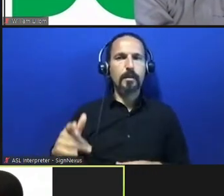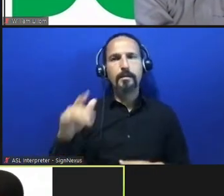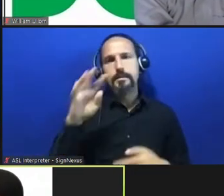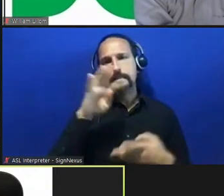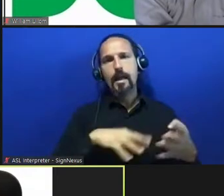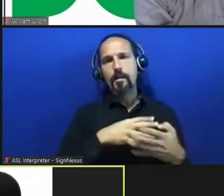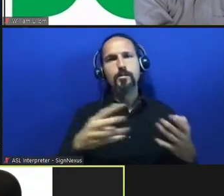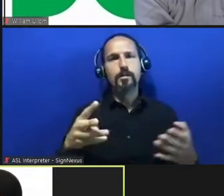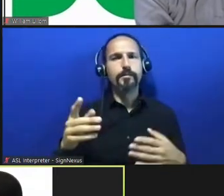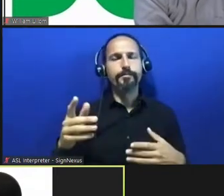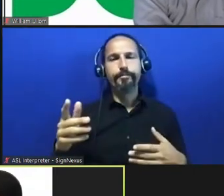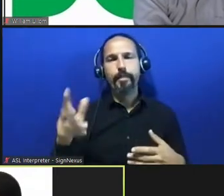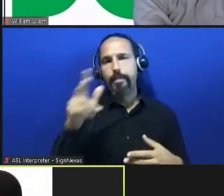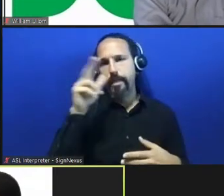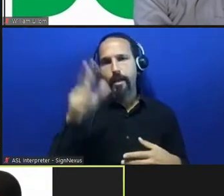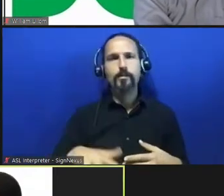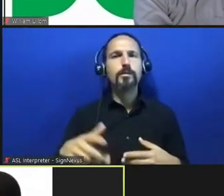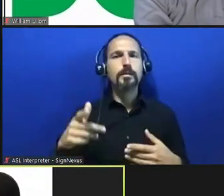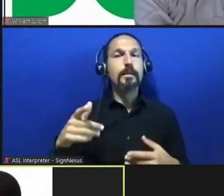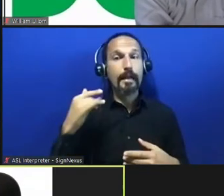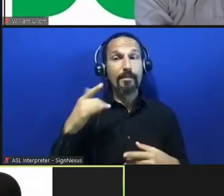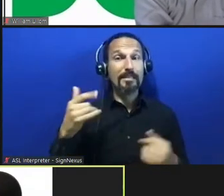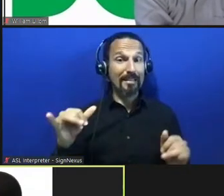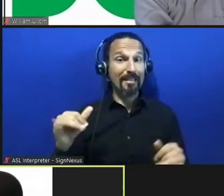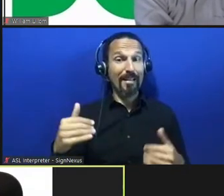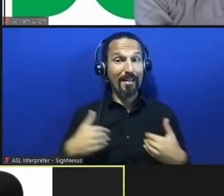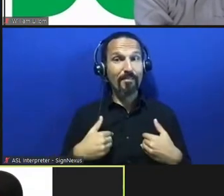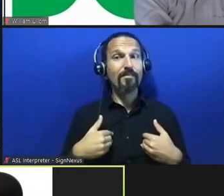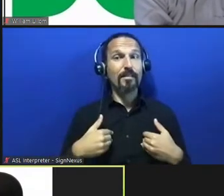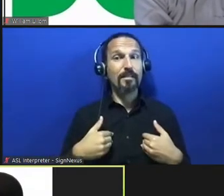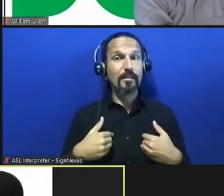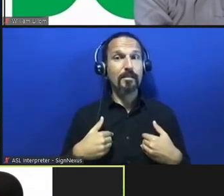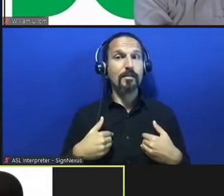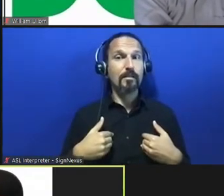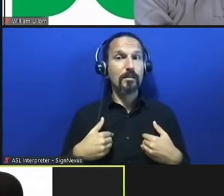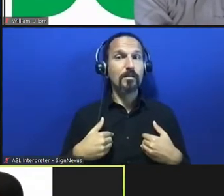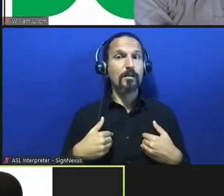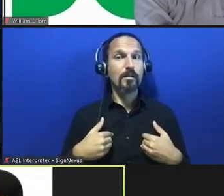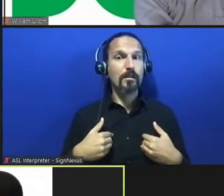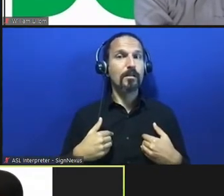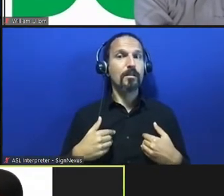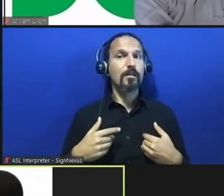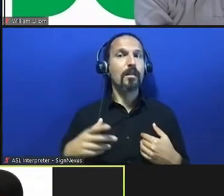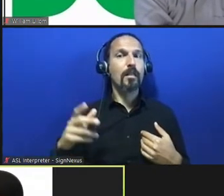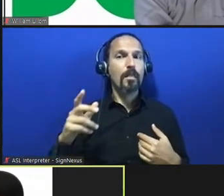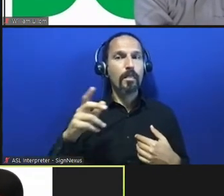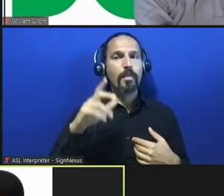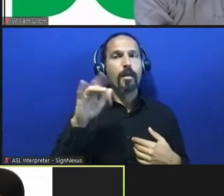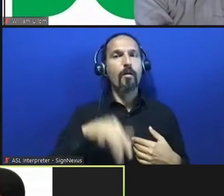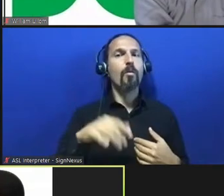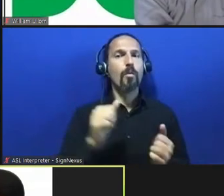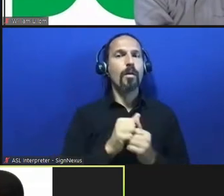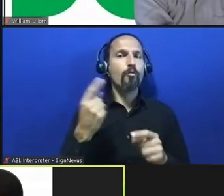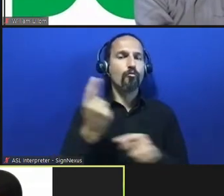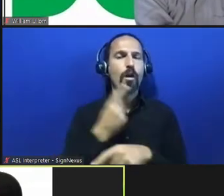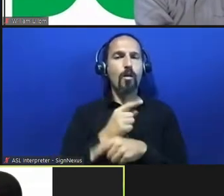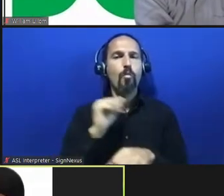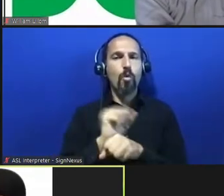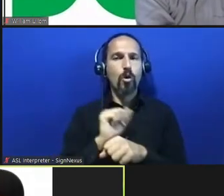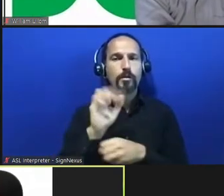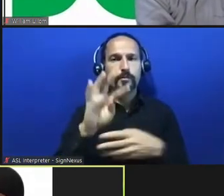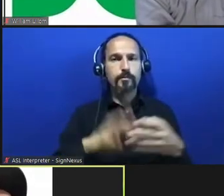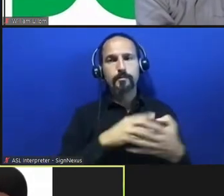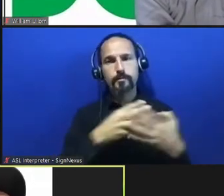schedules during off-peak hours as long as that exists as long as you have as long as you have those built around those with just regular work schedules